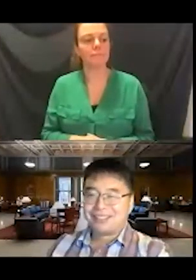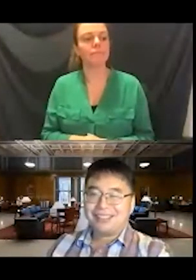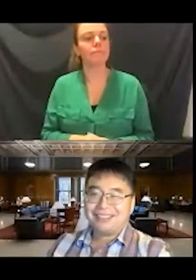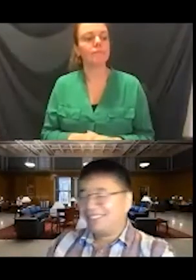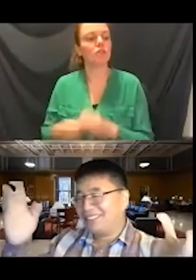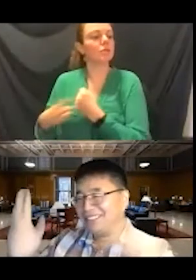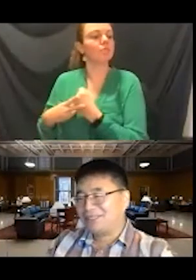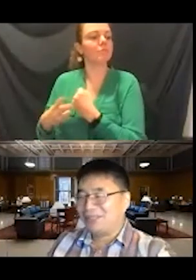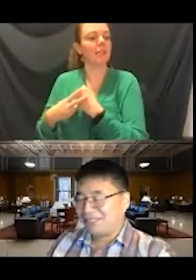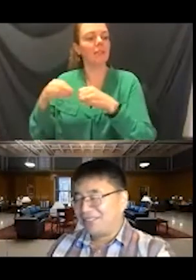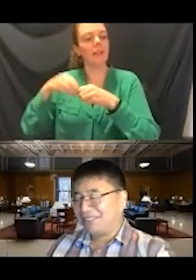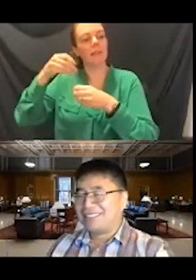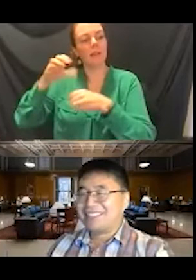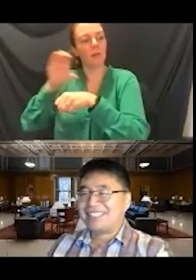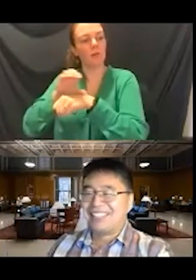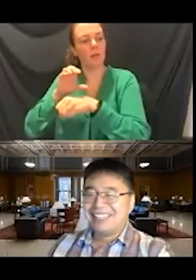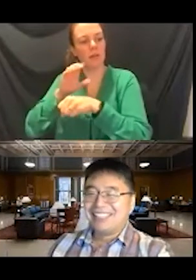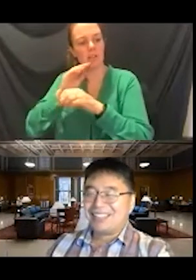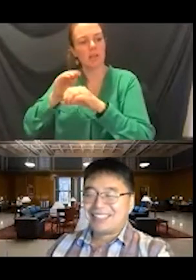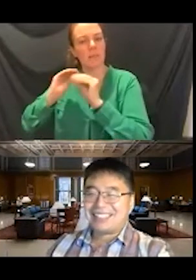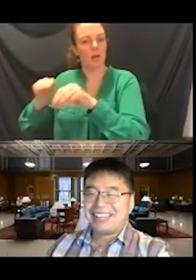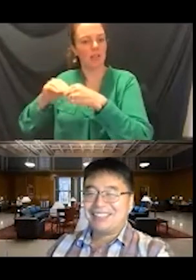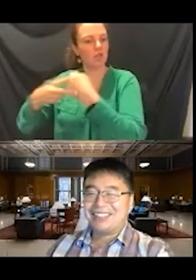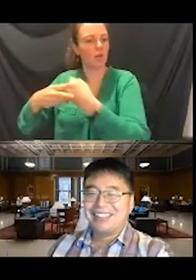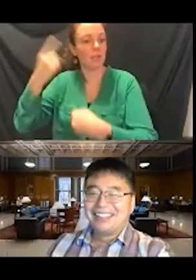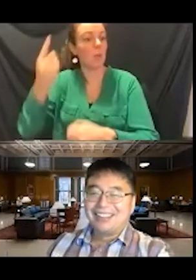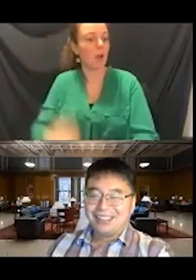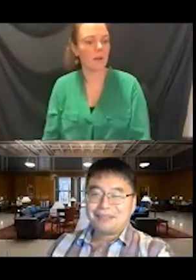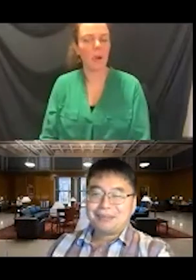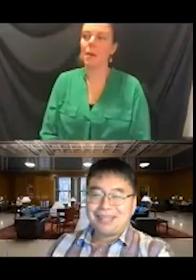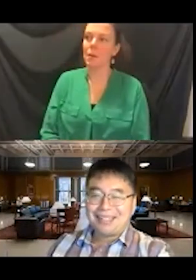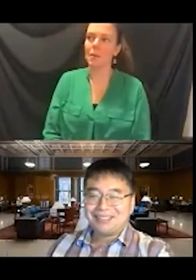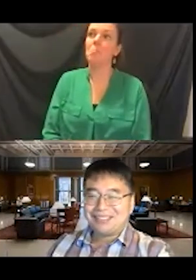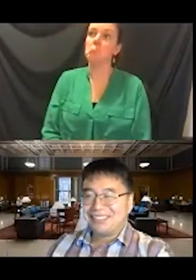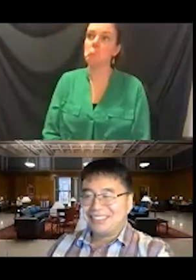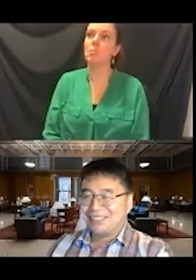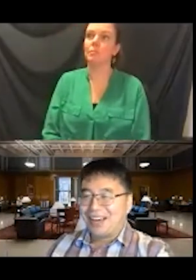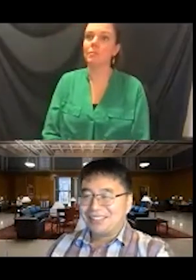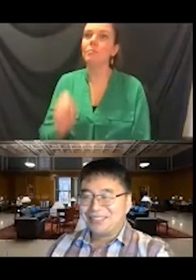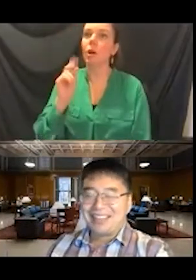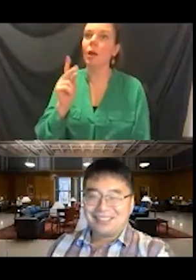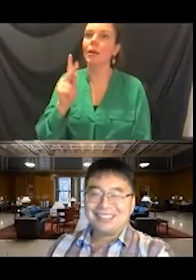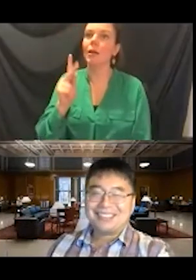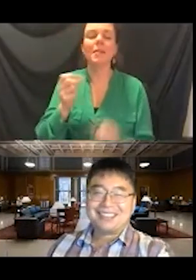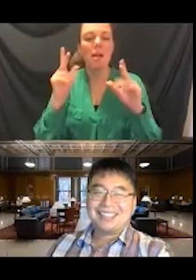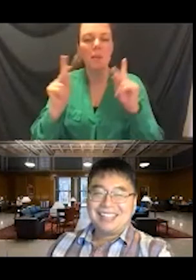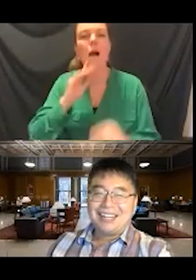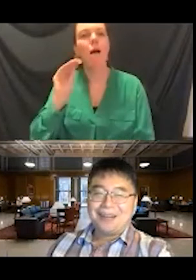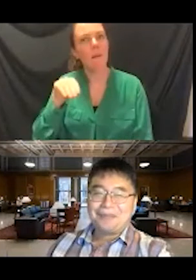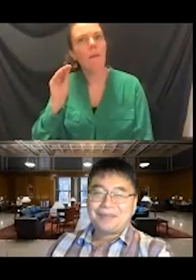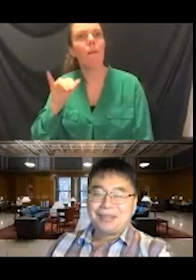else in the storage, right? So that's kind of a lot of people kind of nodded with that, right? So